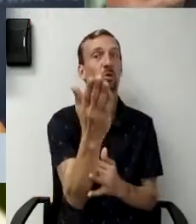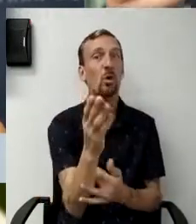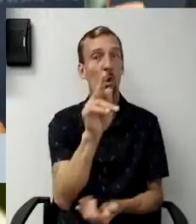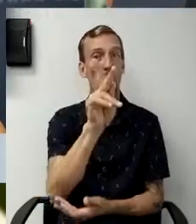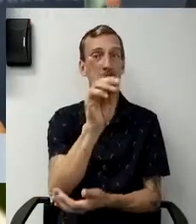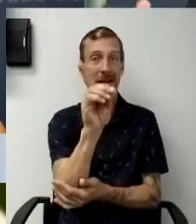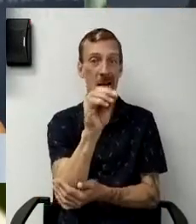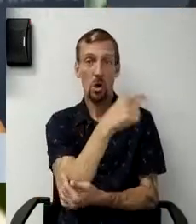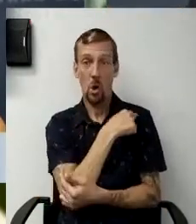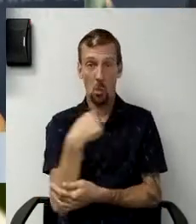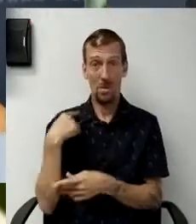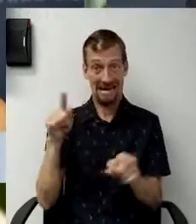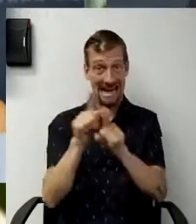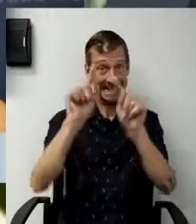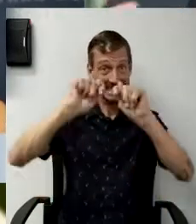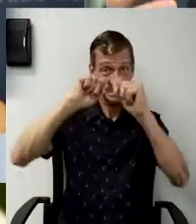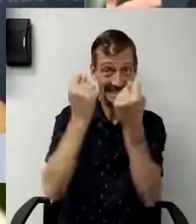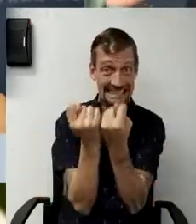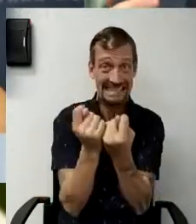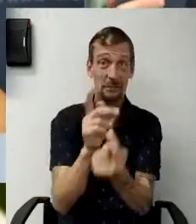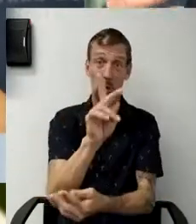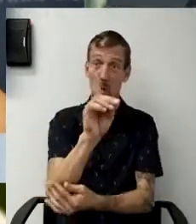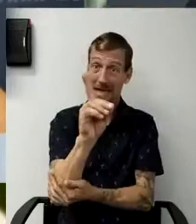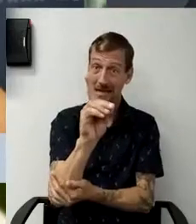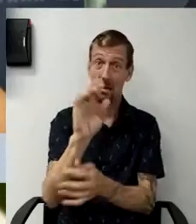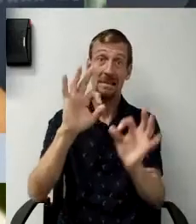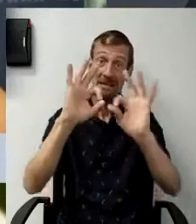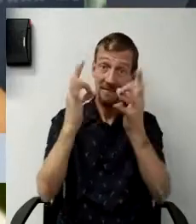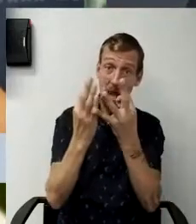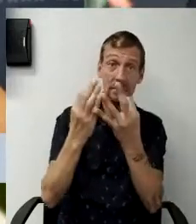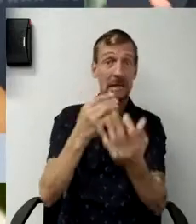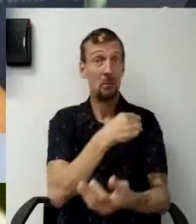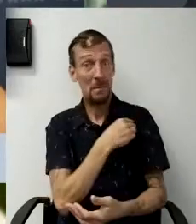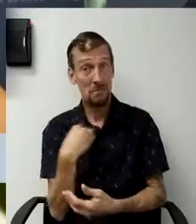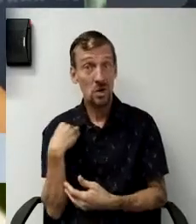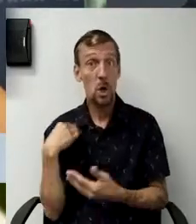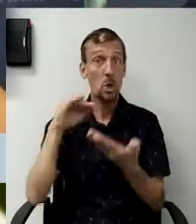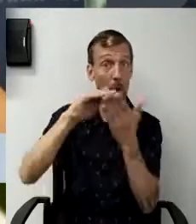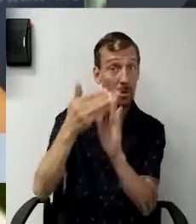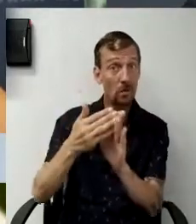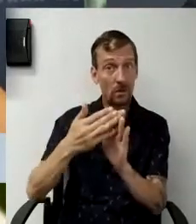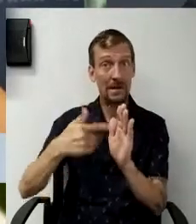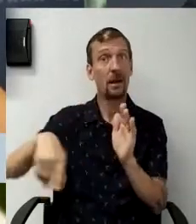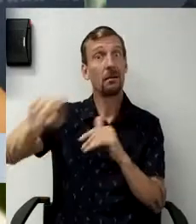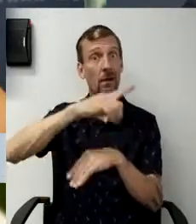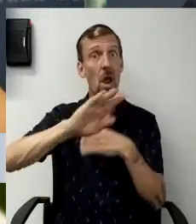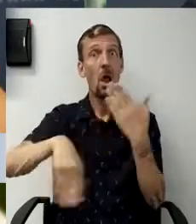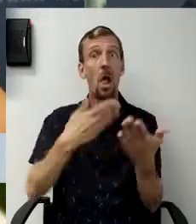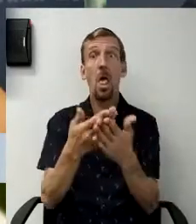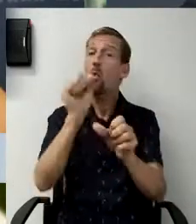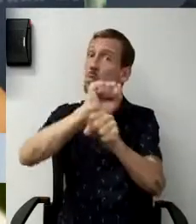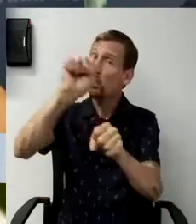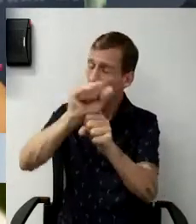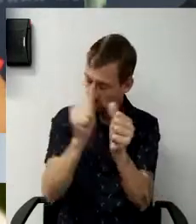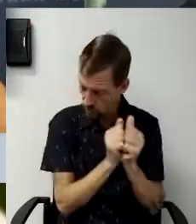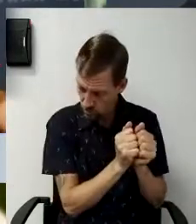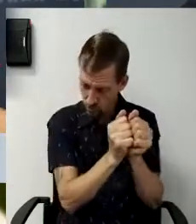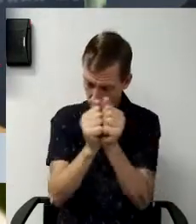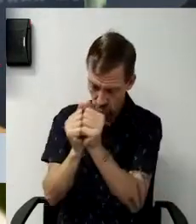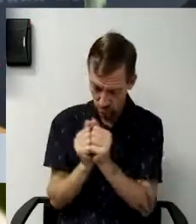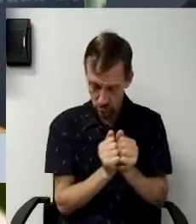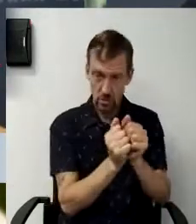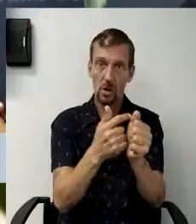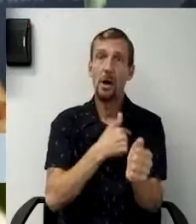together, we as the Quia Delta family, we as a community, we working together, we will get through this. And Right. I wish